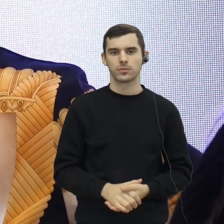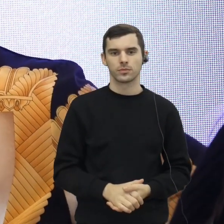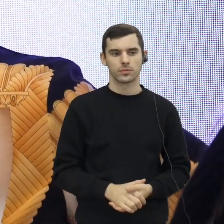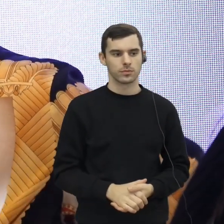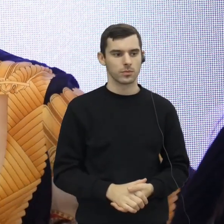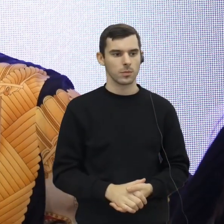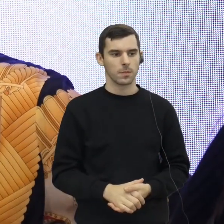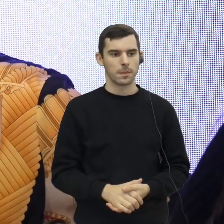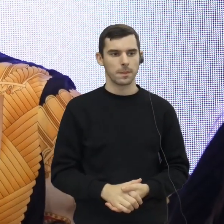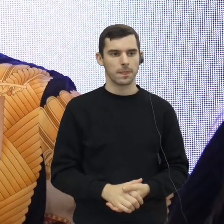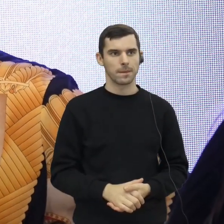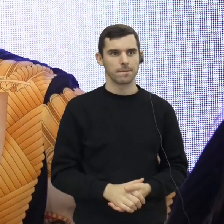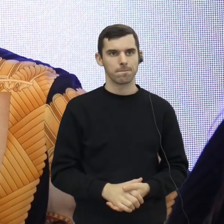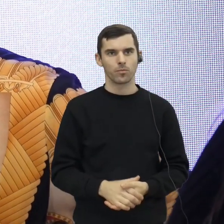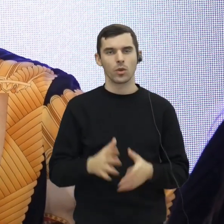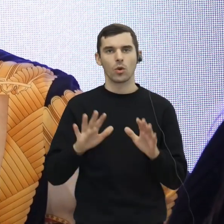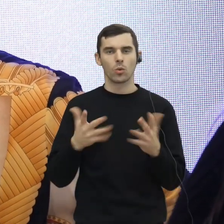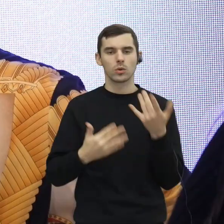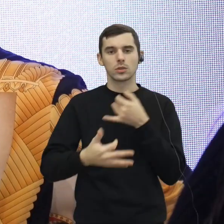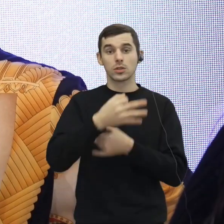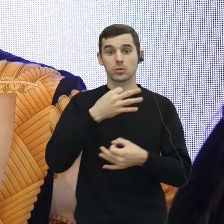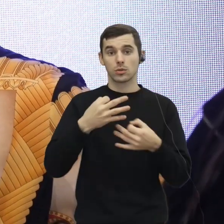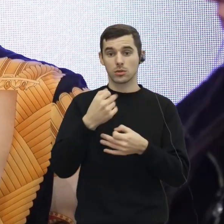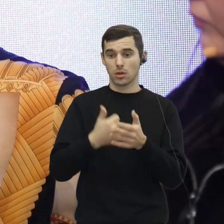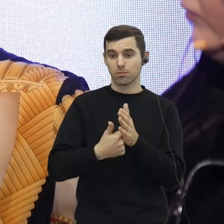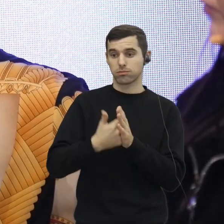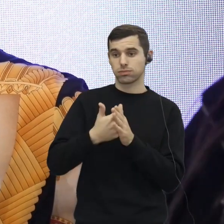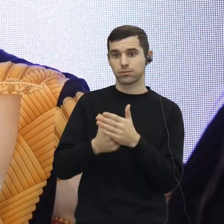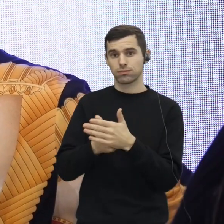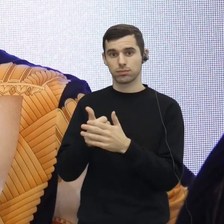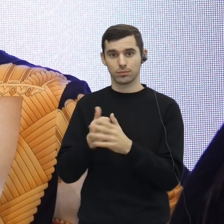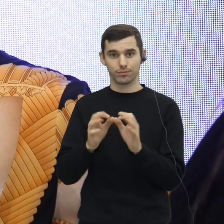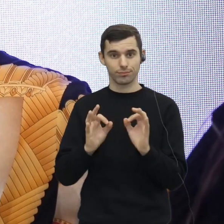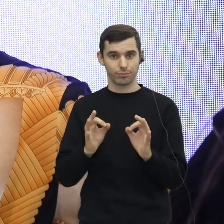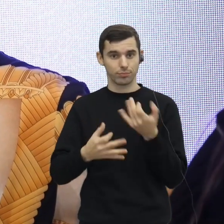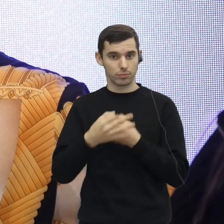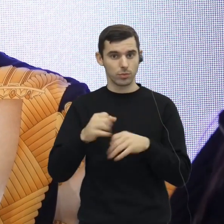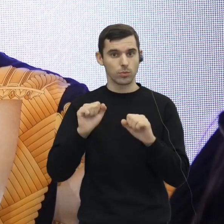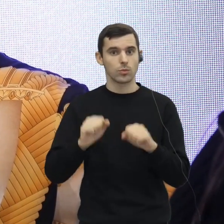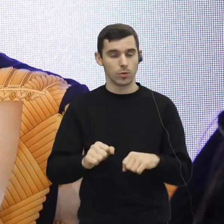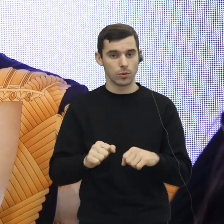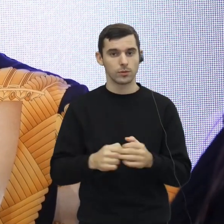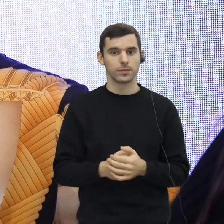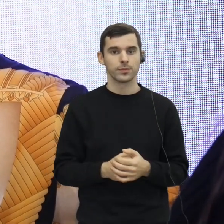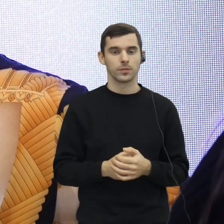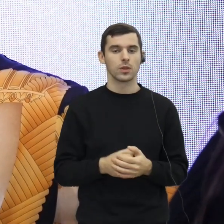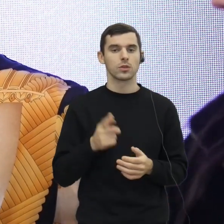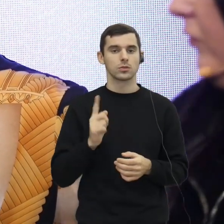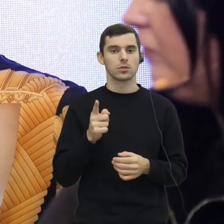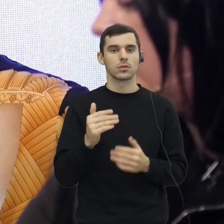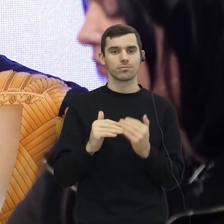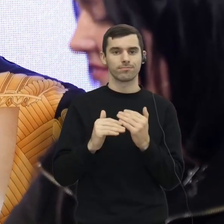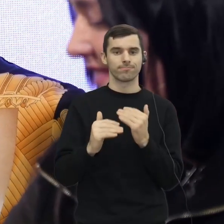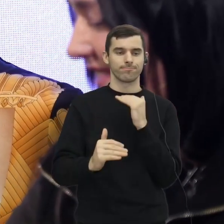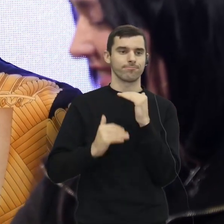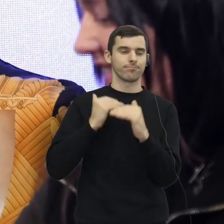So I think, yeah, it's a possible career path. Sometimes like I receive more questions like kind of mid-transition about